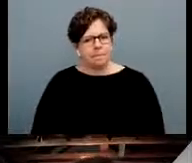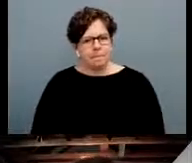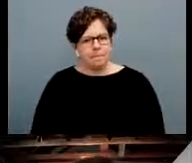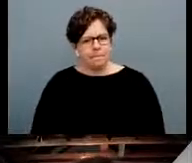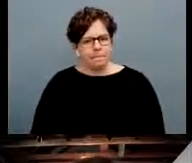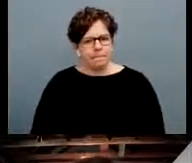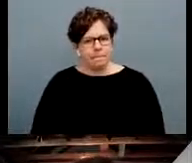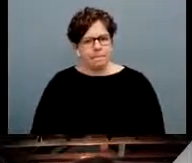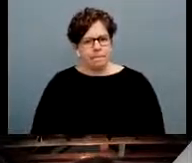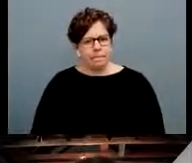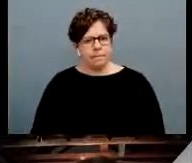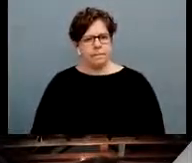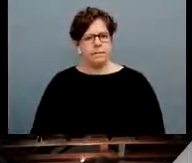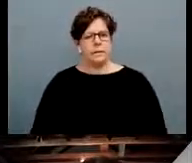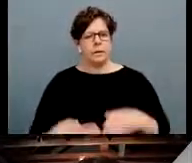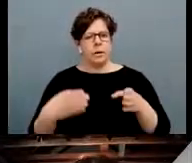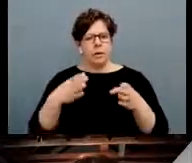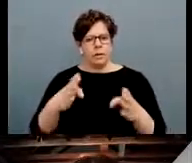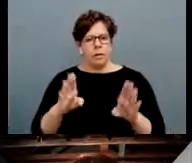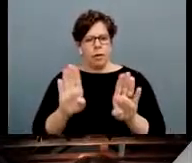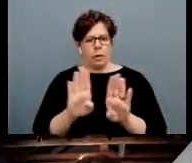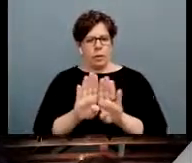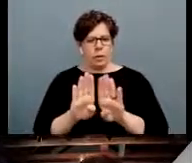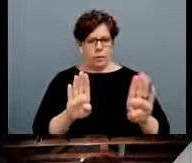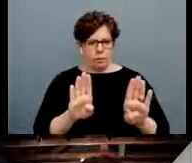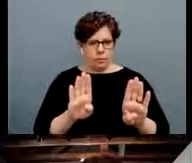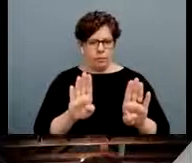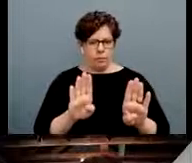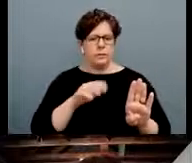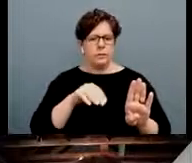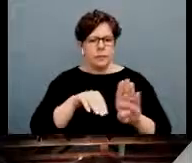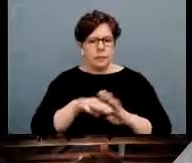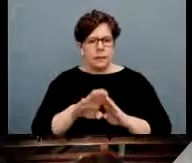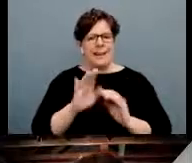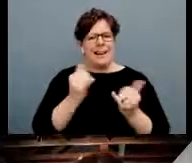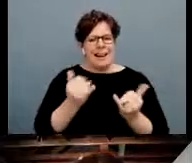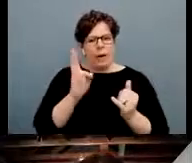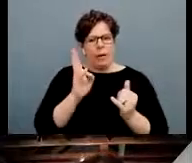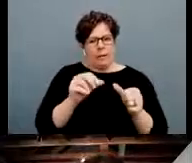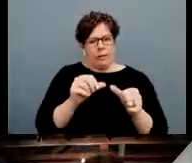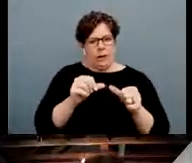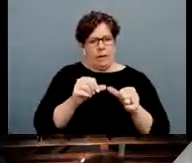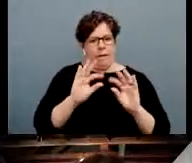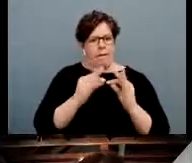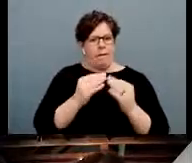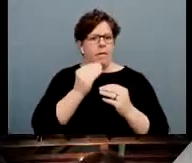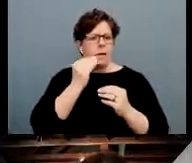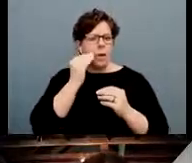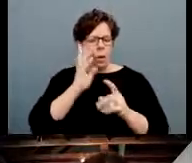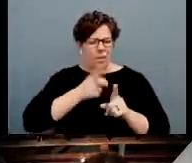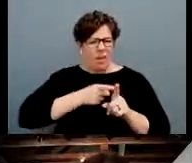So as we go through this pocket door, we're entering the historic family home, which is now the main gallery that we